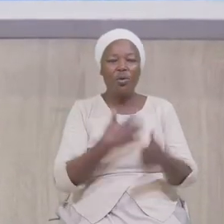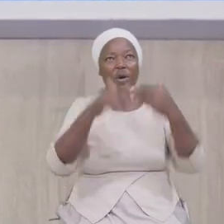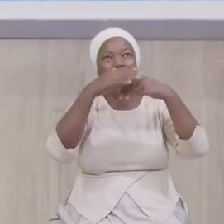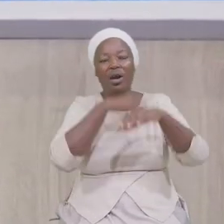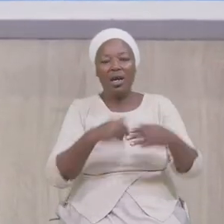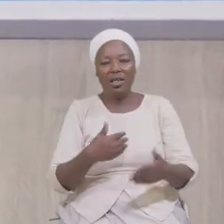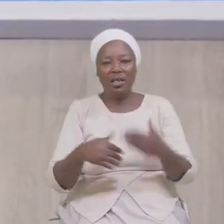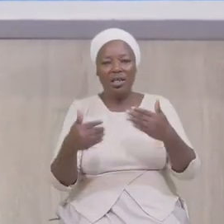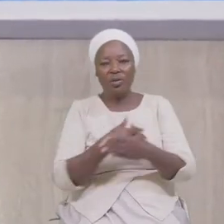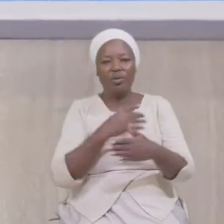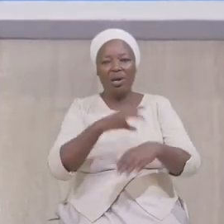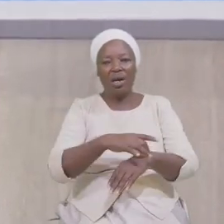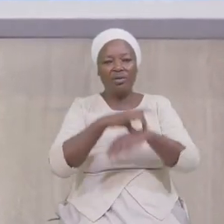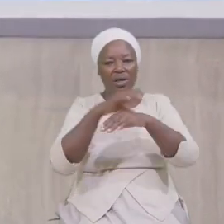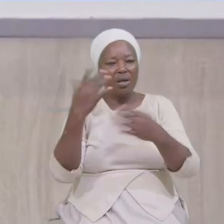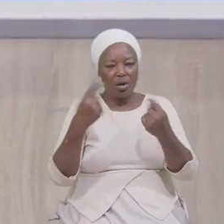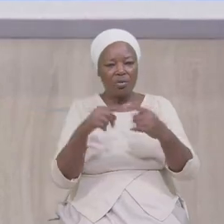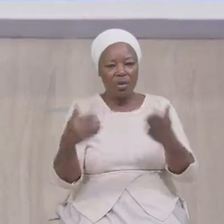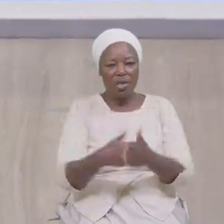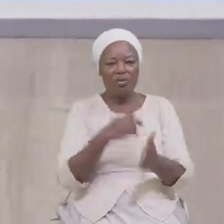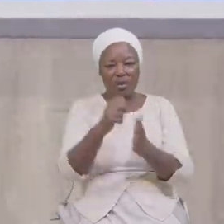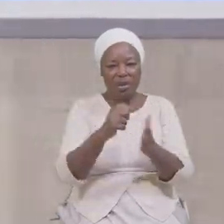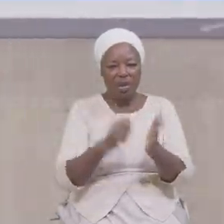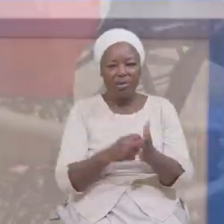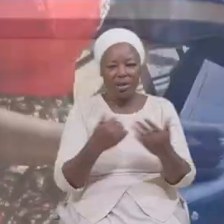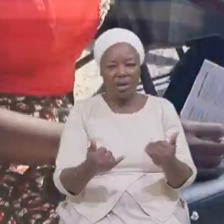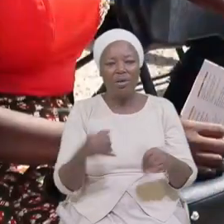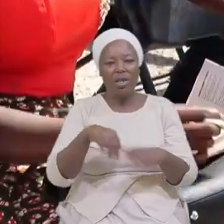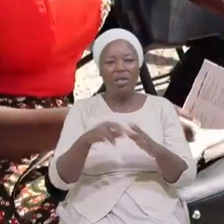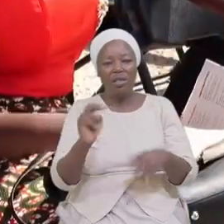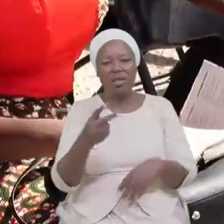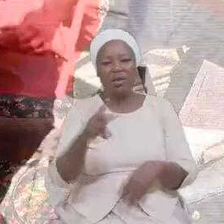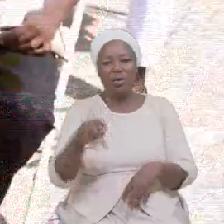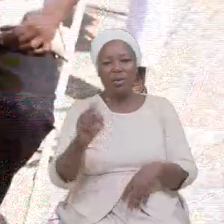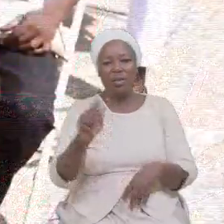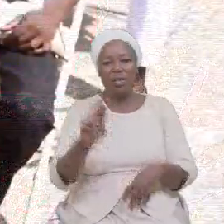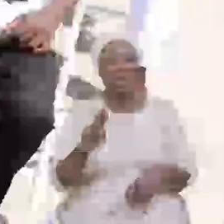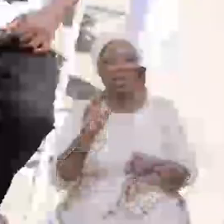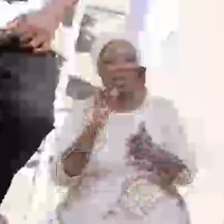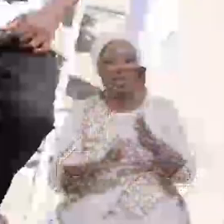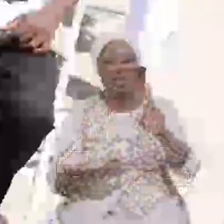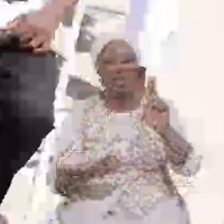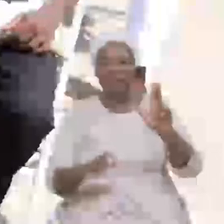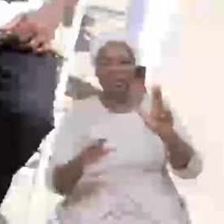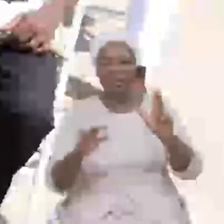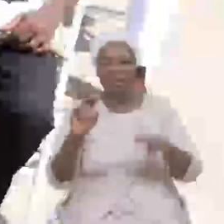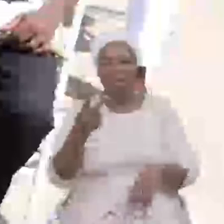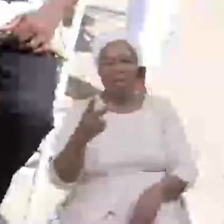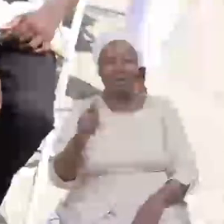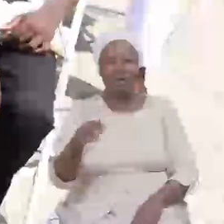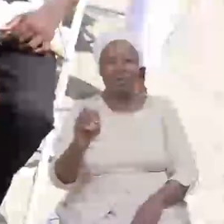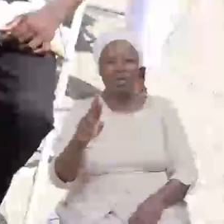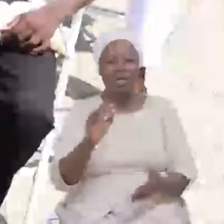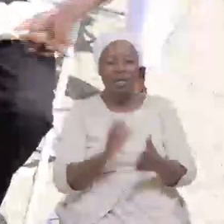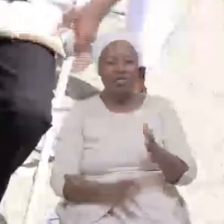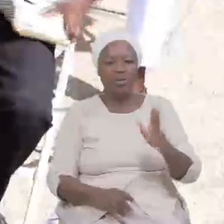Now come to the New Testament in 2 Peter chapter 3. I'm reading there from verse 9. 2